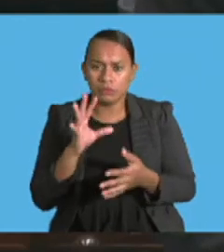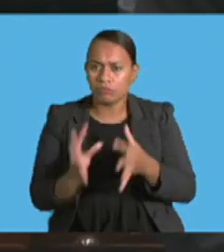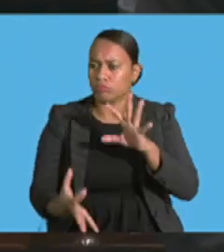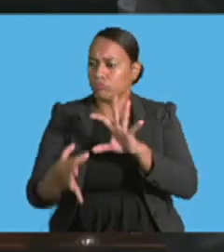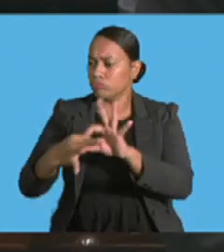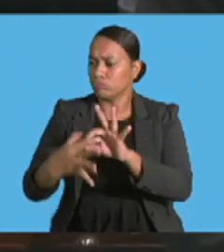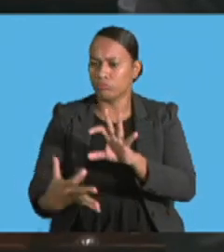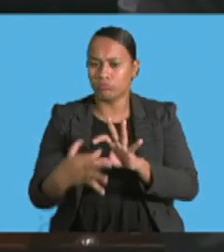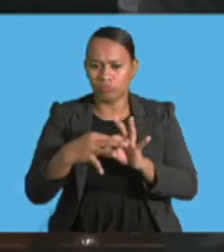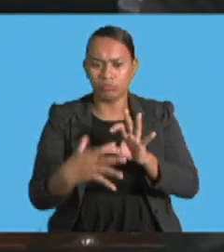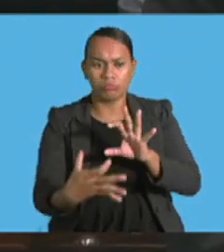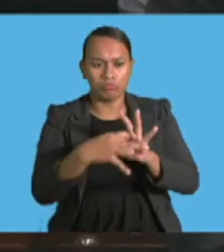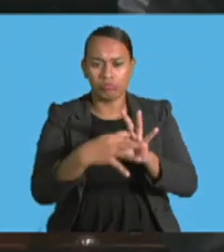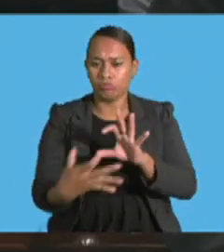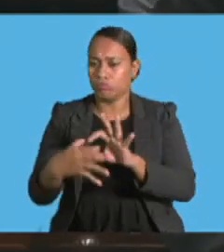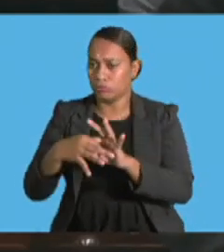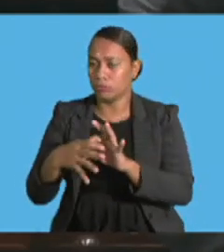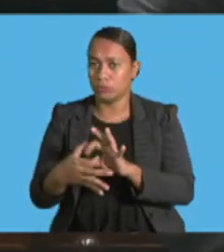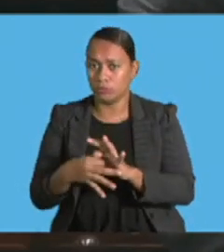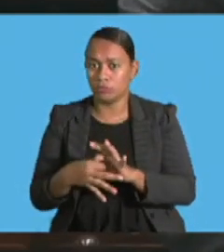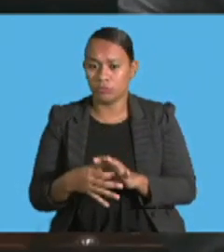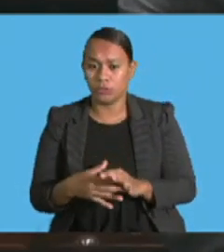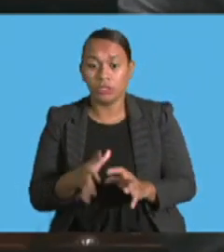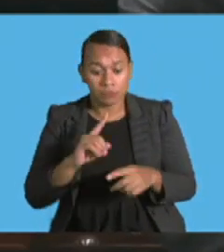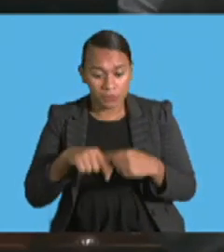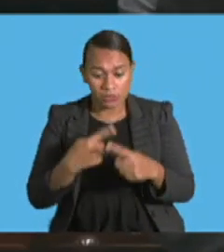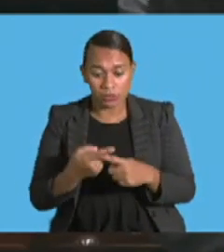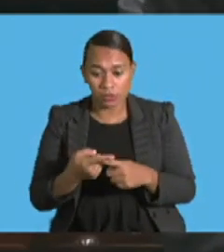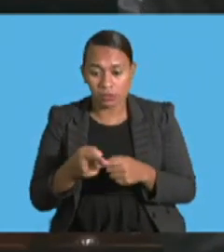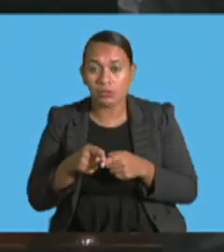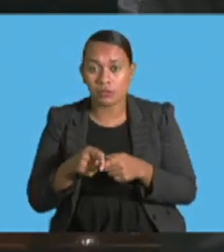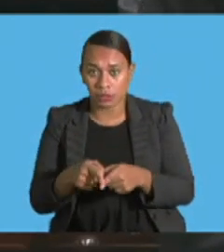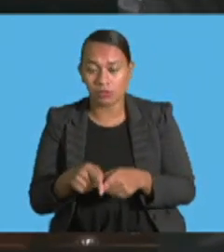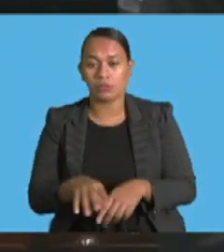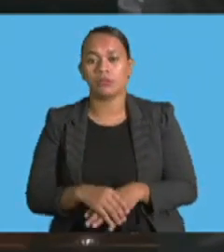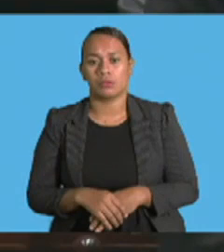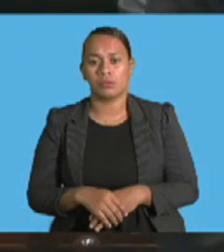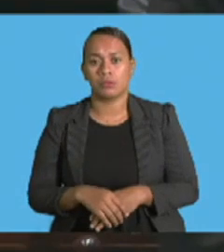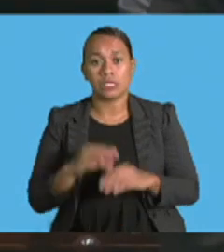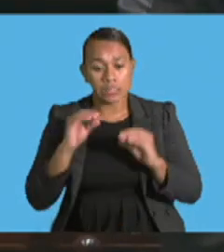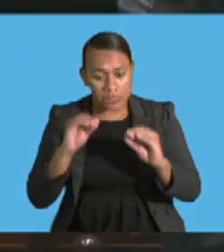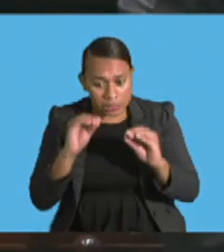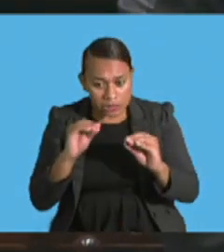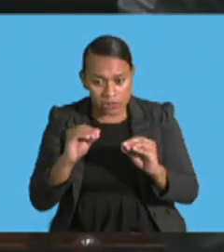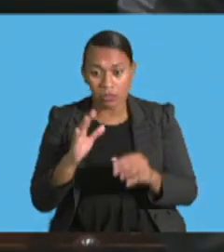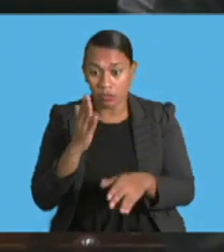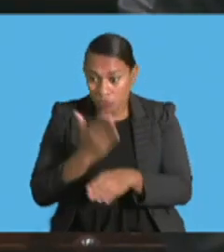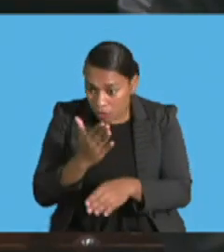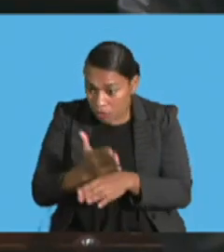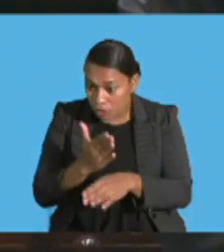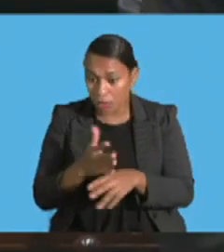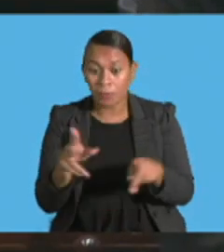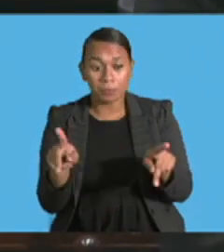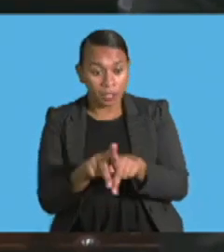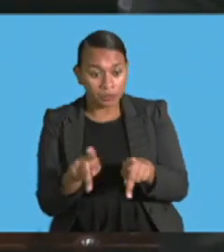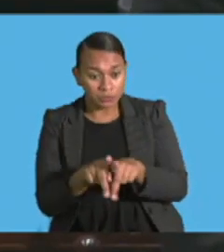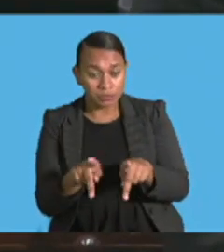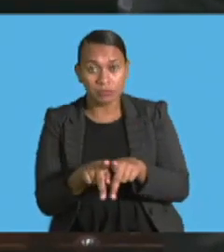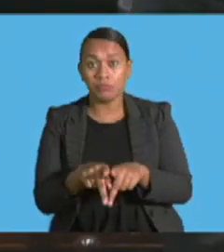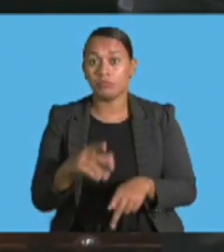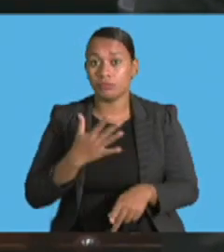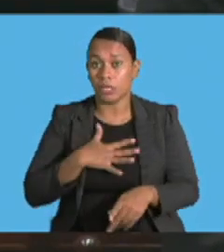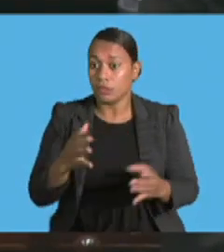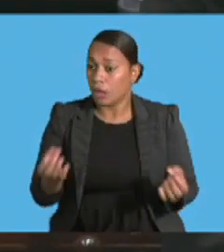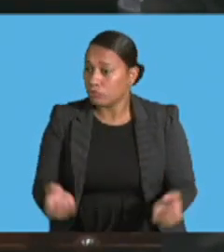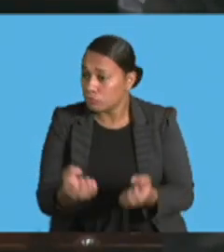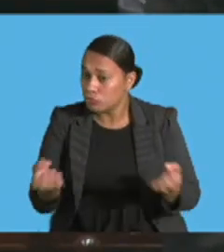forward to genuine, sustainable and transparent working partnership. Our ministry will encourage one and all to be proud of our